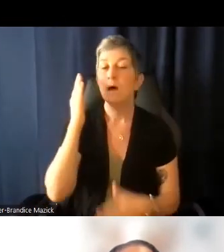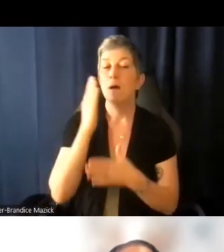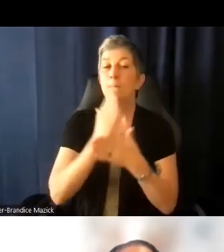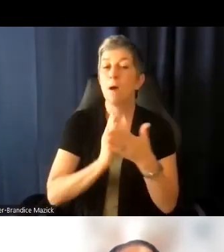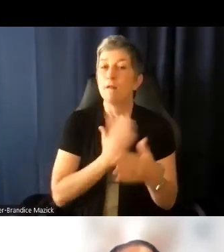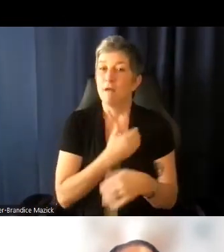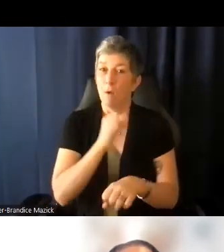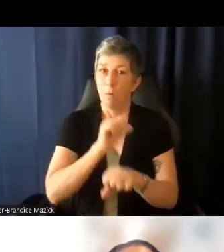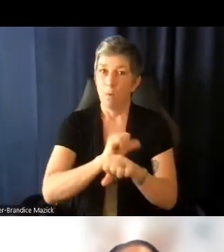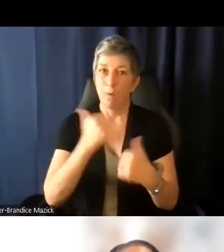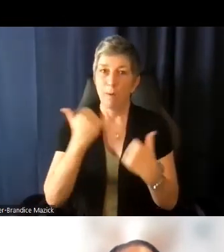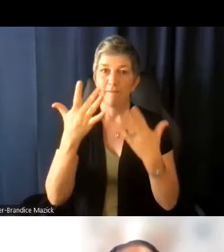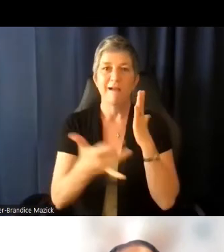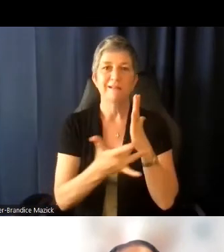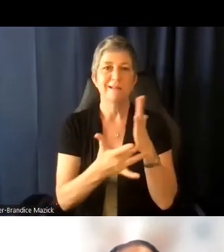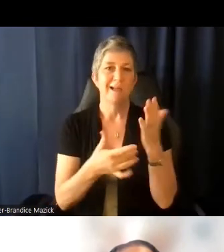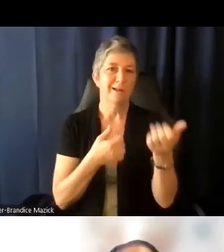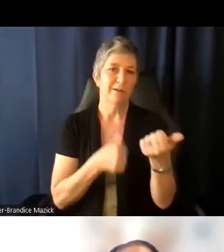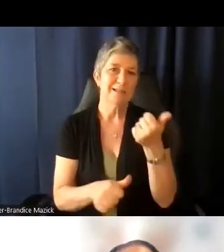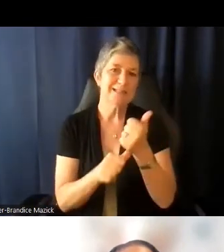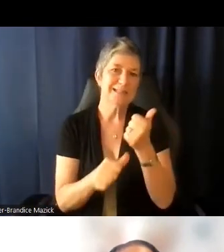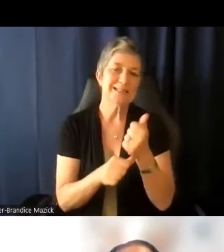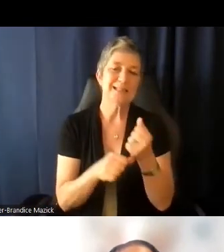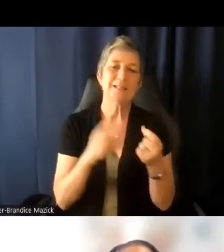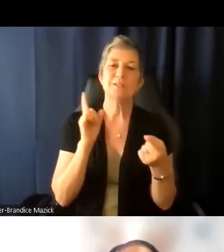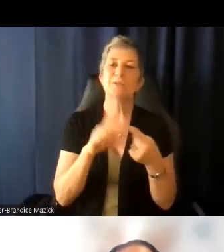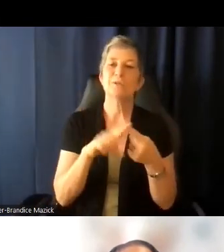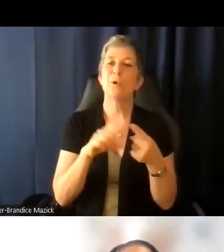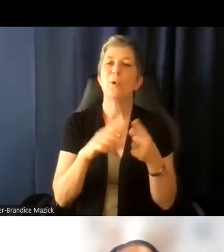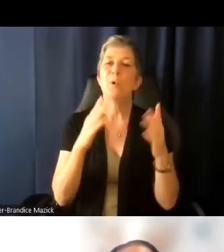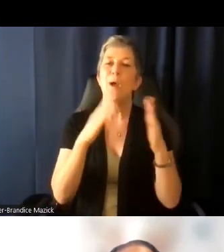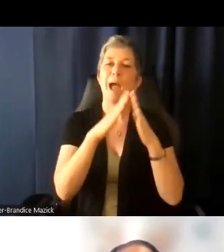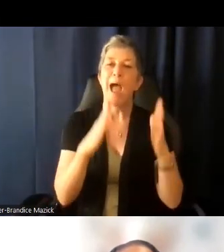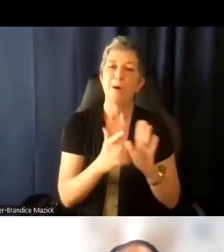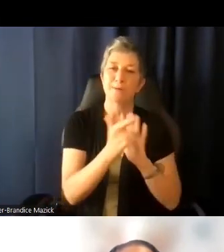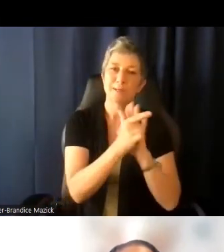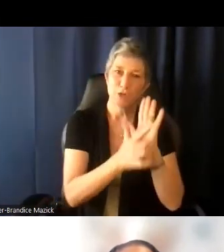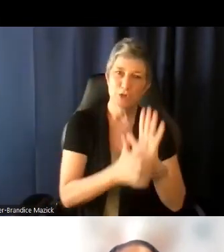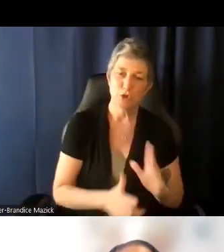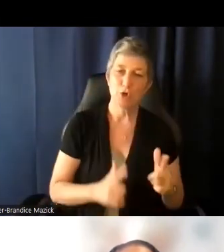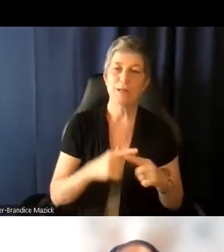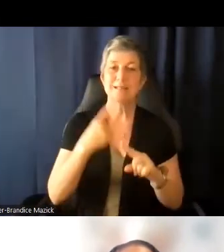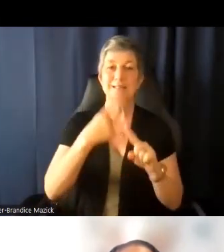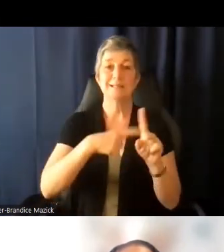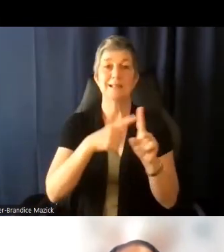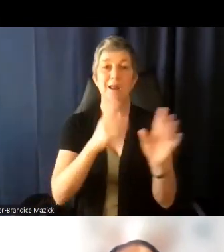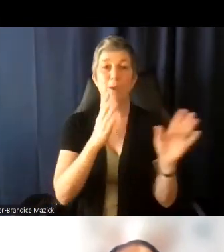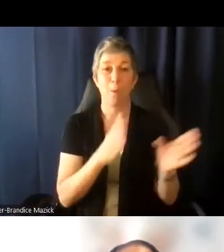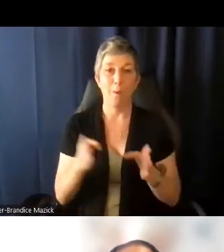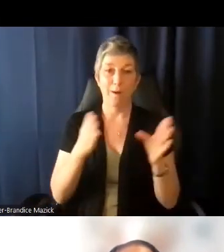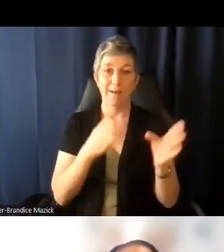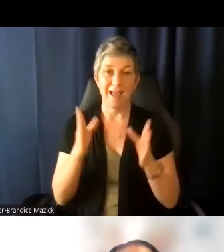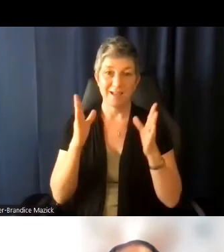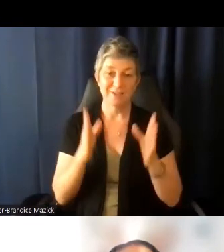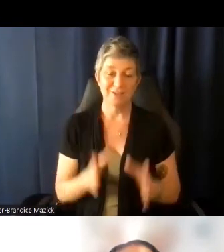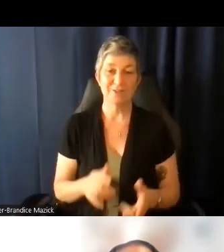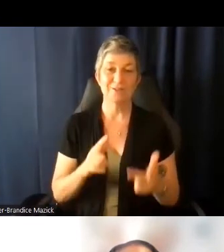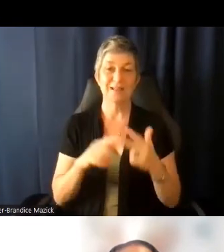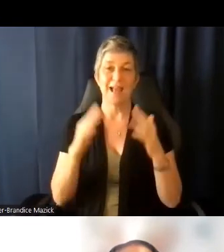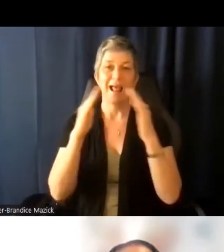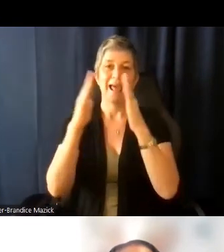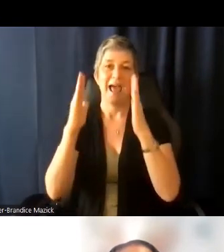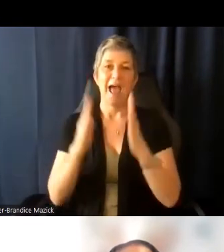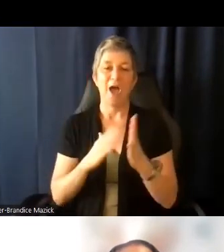we provide technical assistance to housing attorneys, tenant organizers, and housing